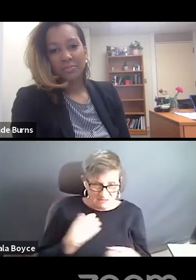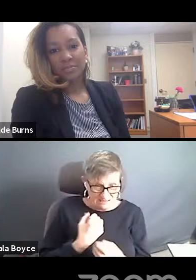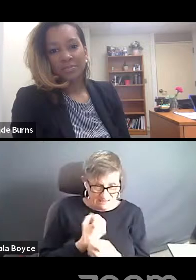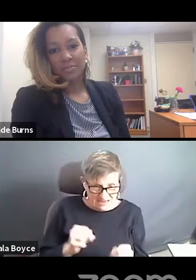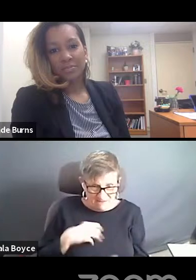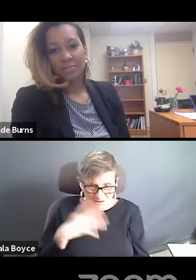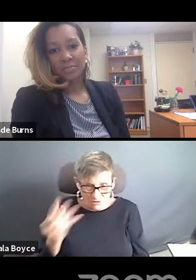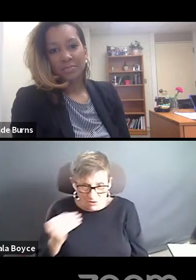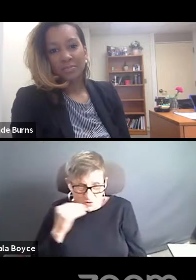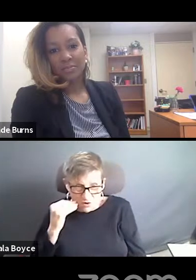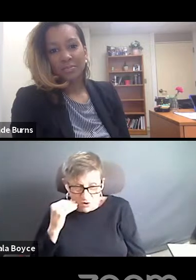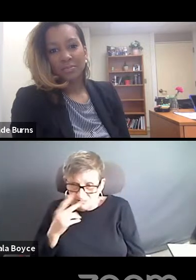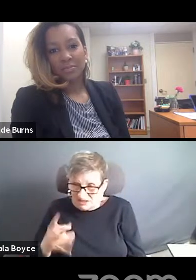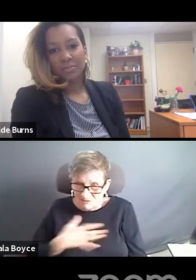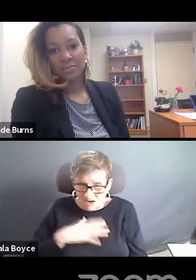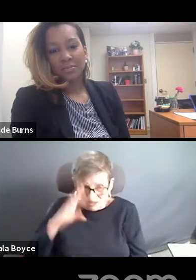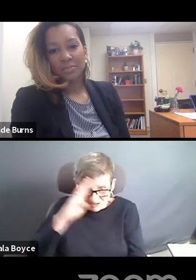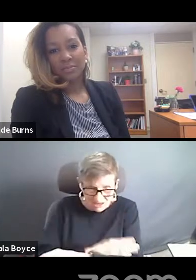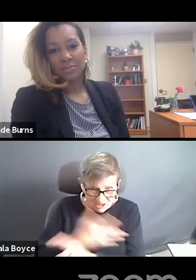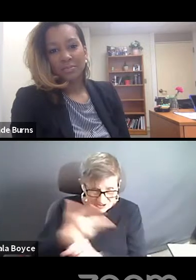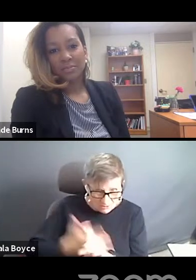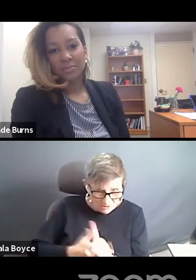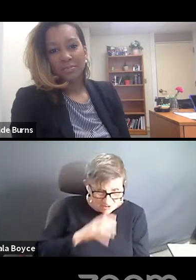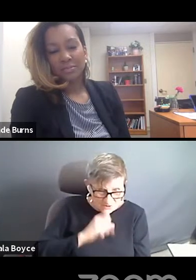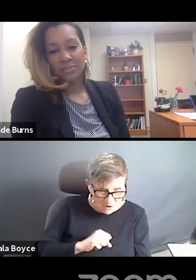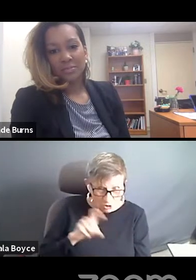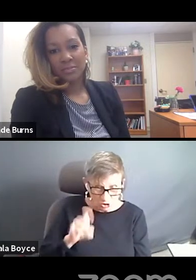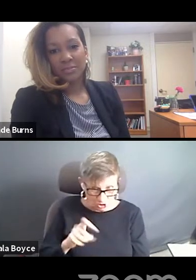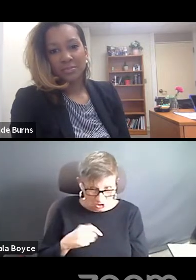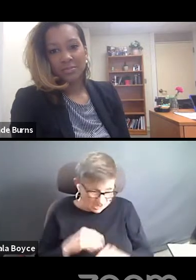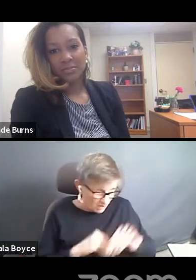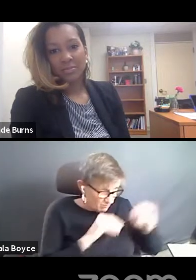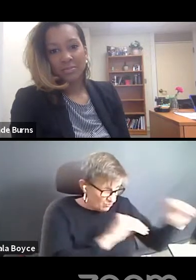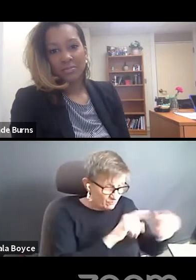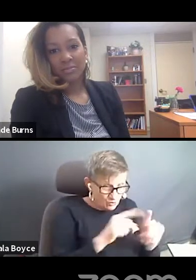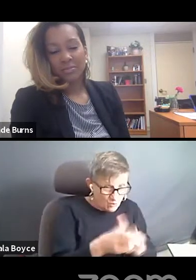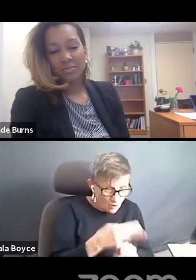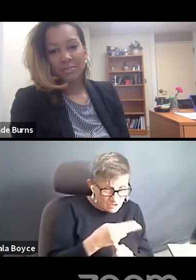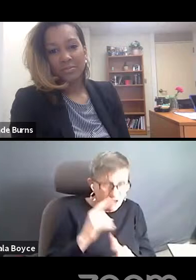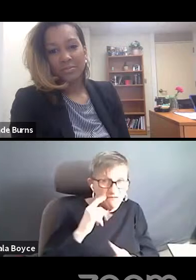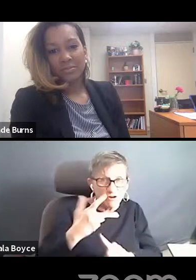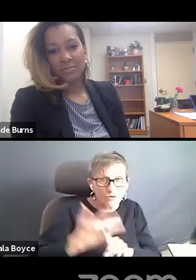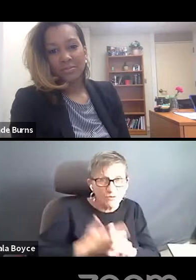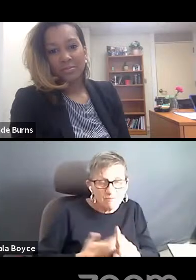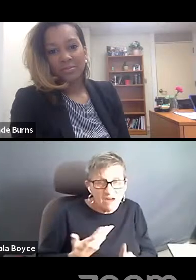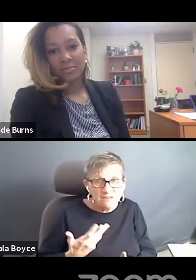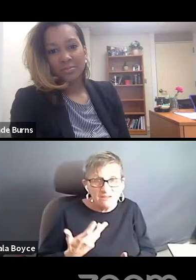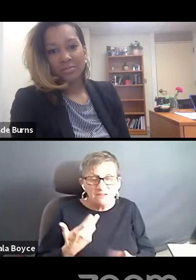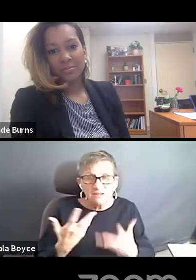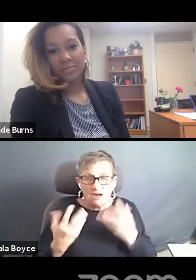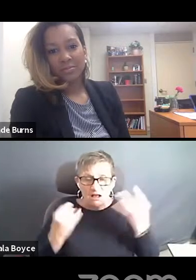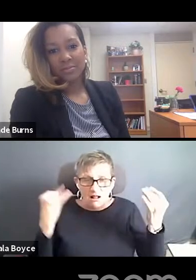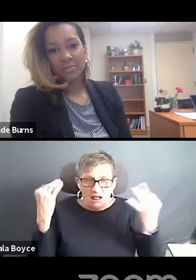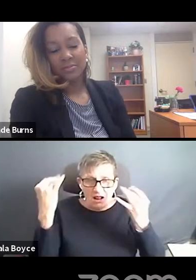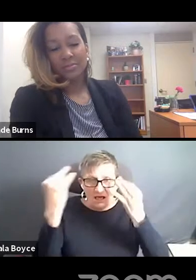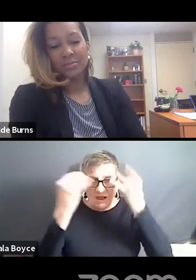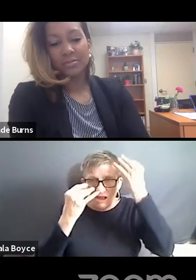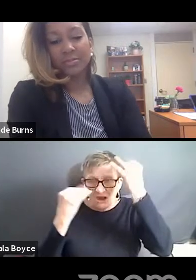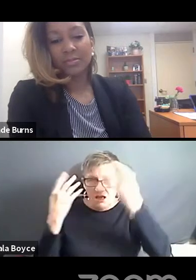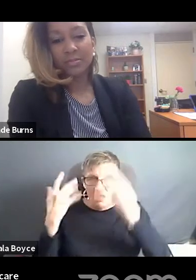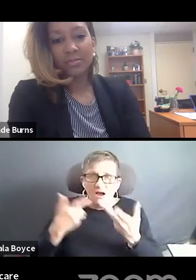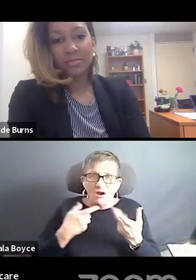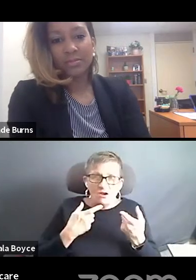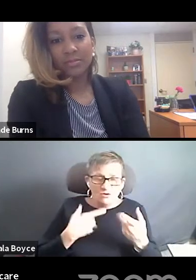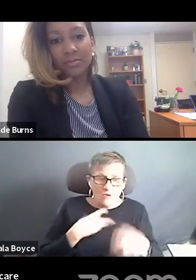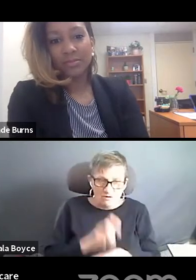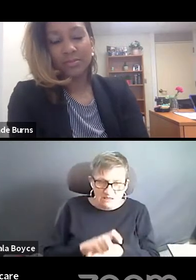3-month-old son at the time? Should I move to a hotel for the next 3 months? So sitting there getting my vaccine, though, that's